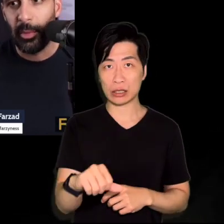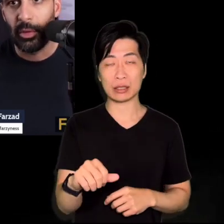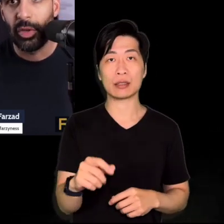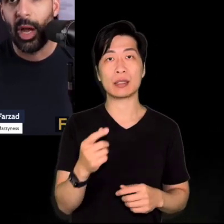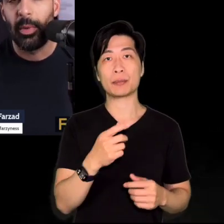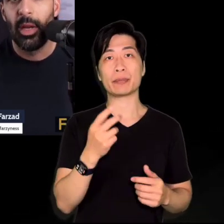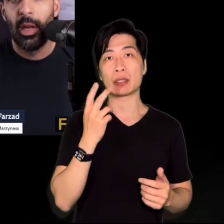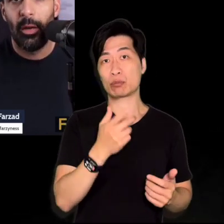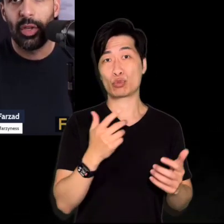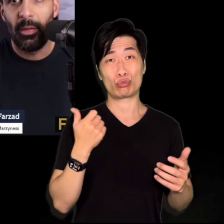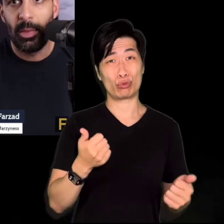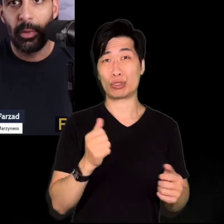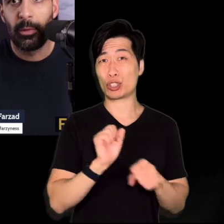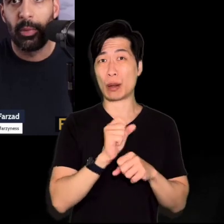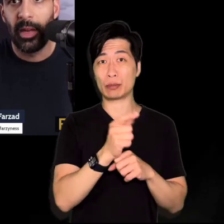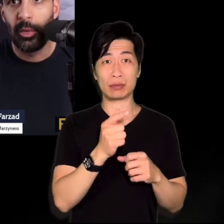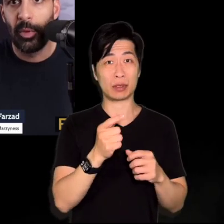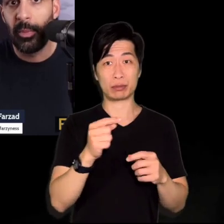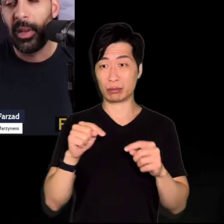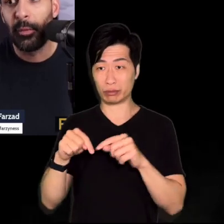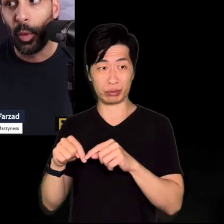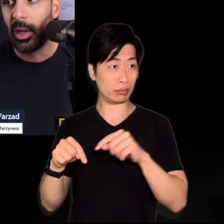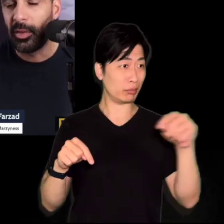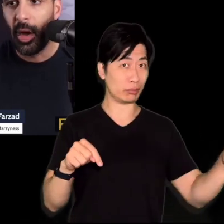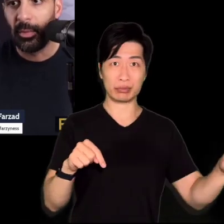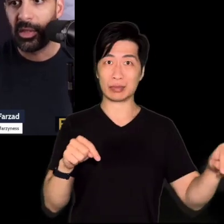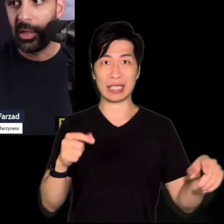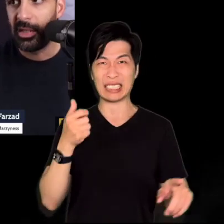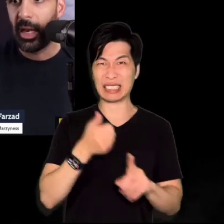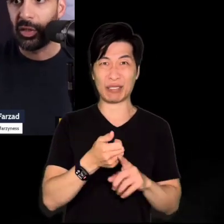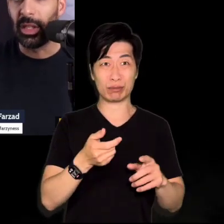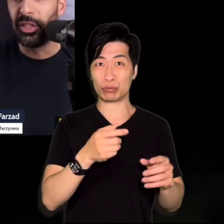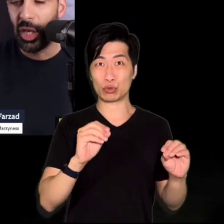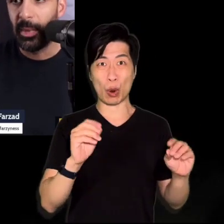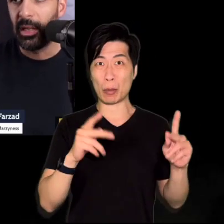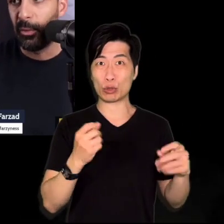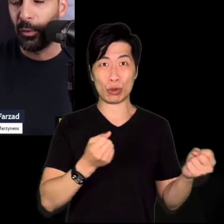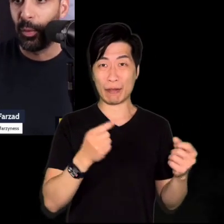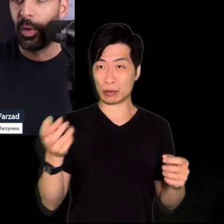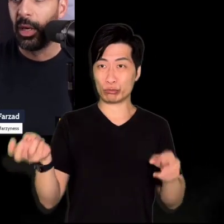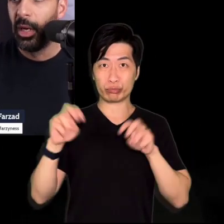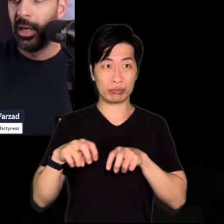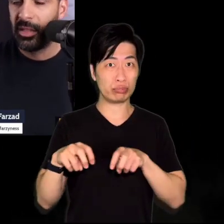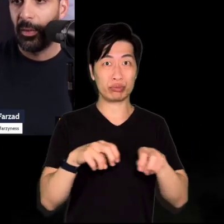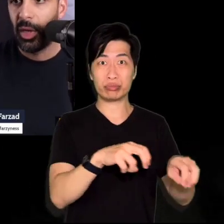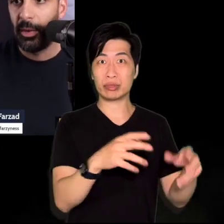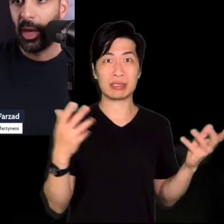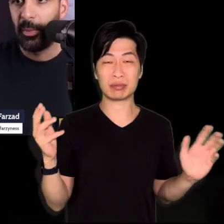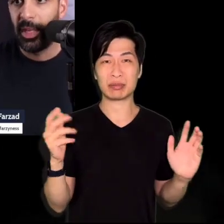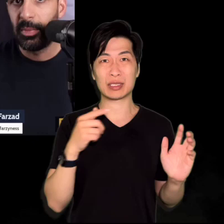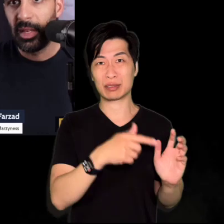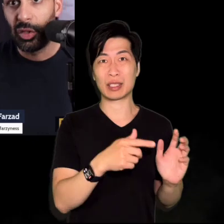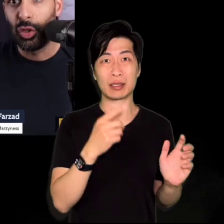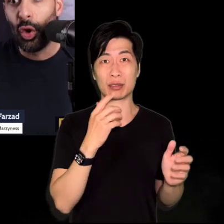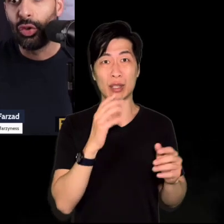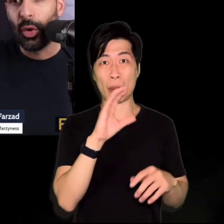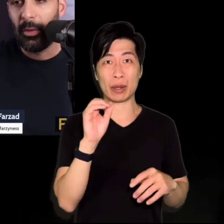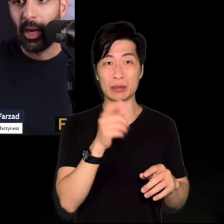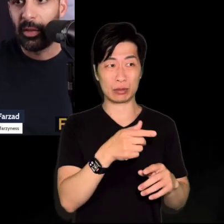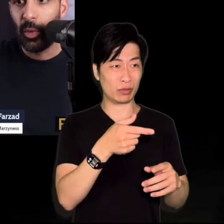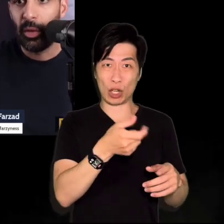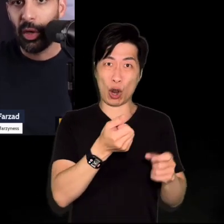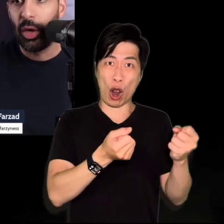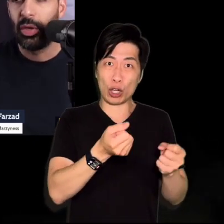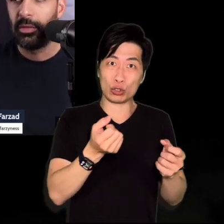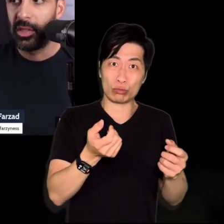do a phenomenal job of driving people from point A to point B fully autonomously. These guys are legitimate level 4 self-driving companies because there's no